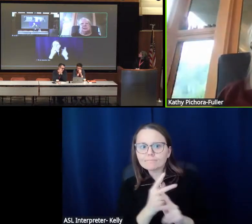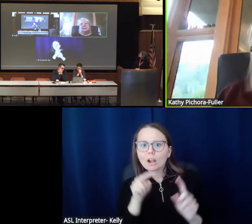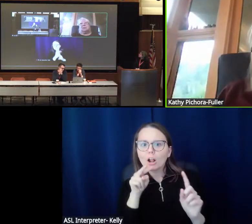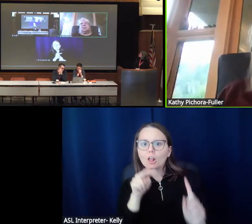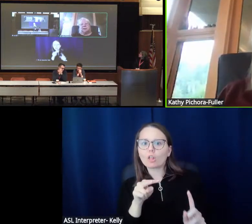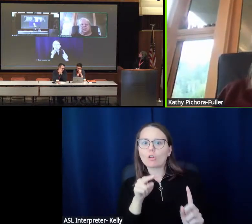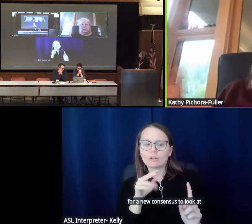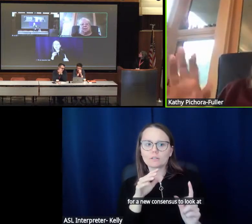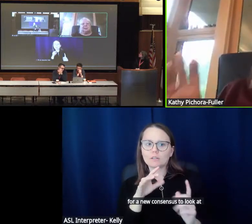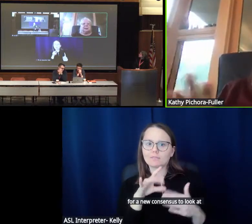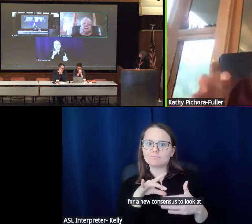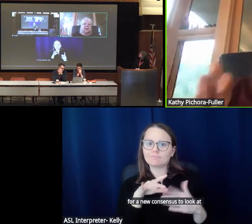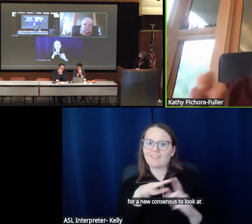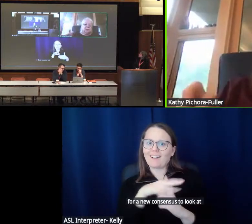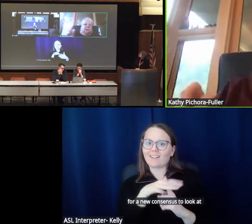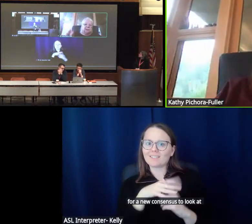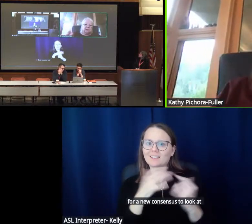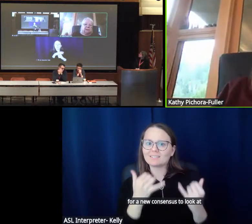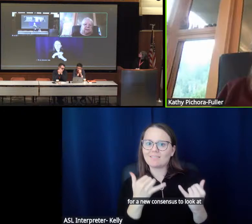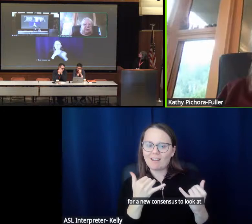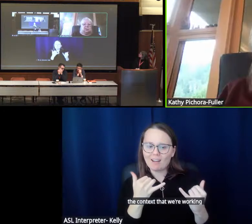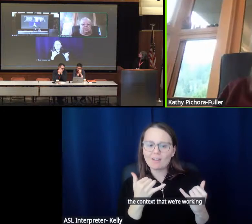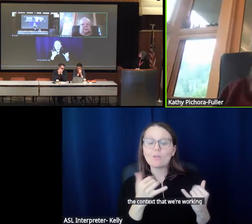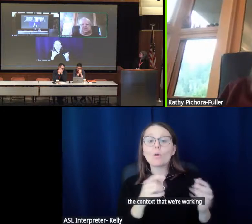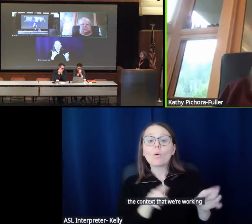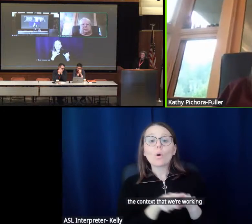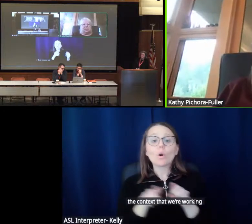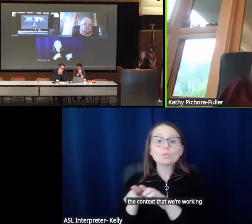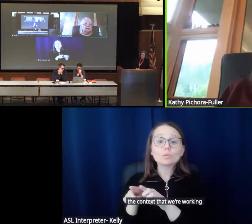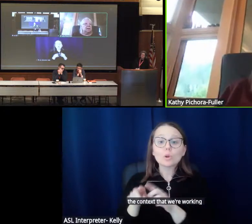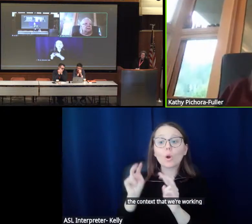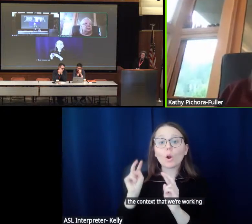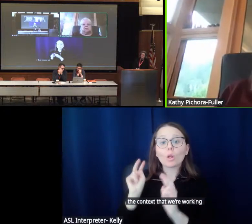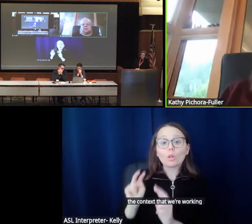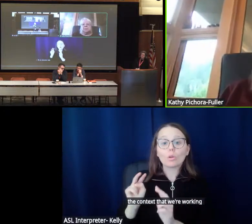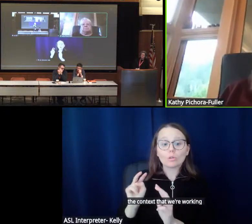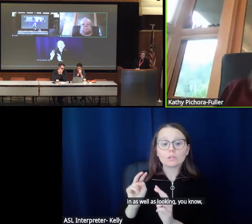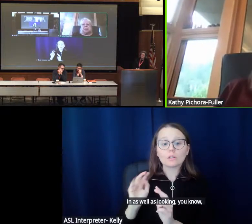we're working in, as well as looking, inside our own